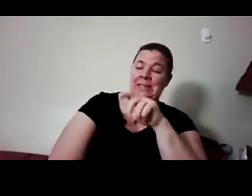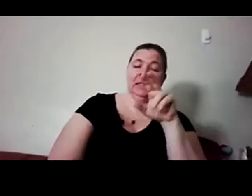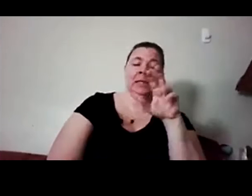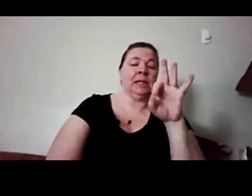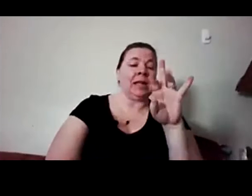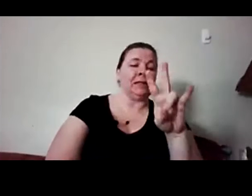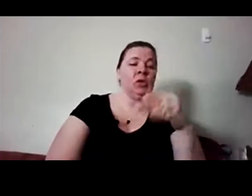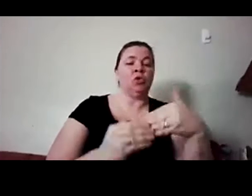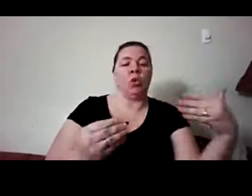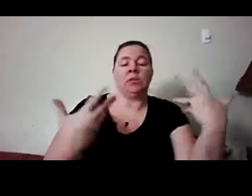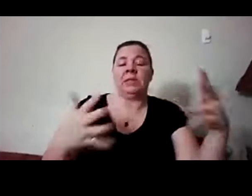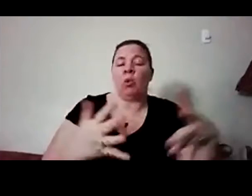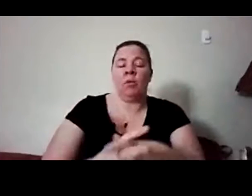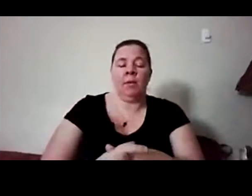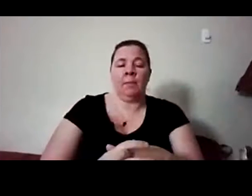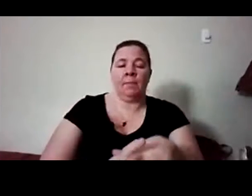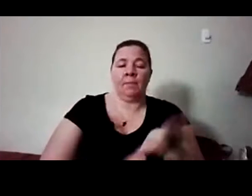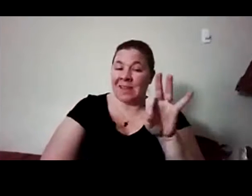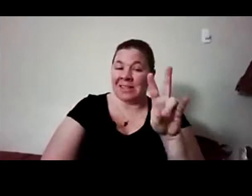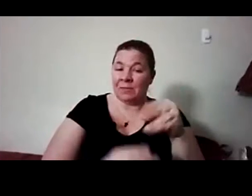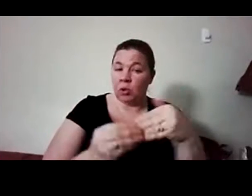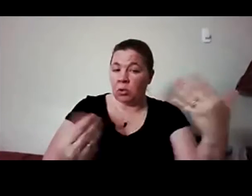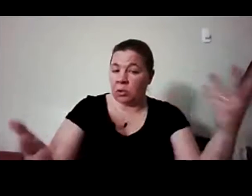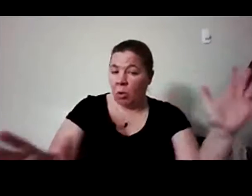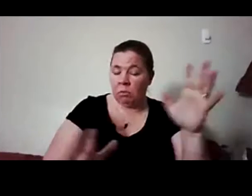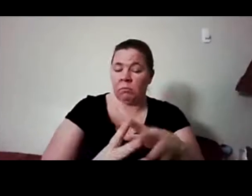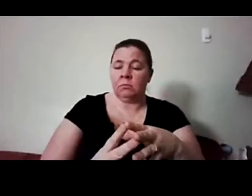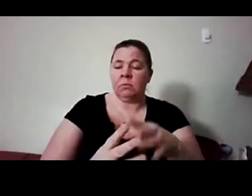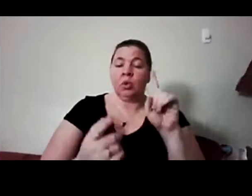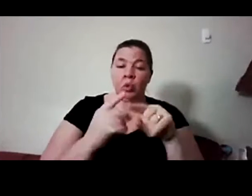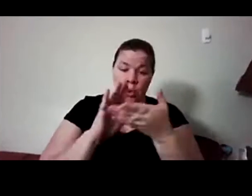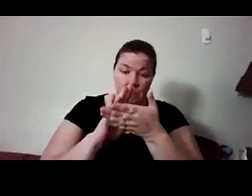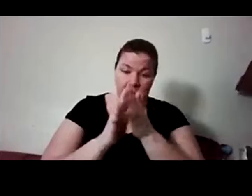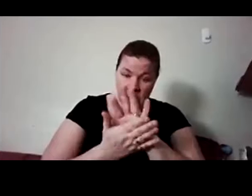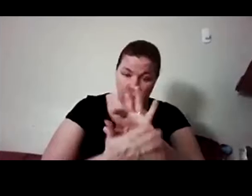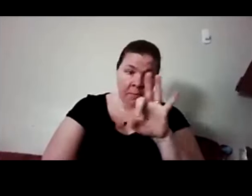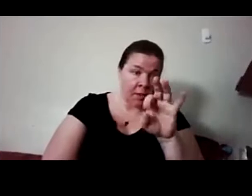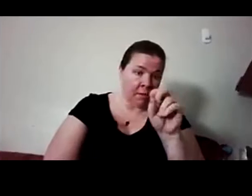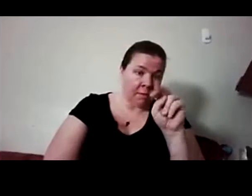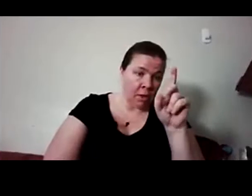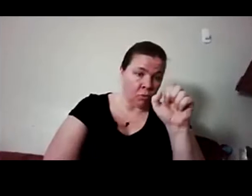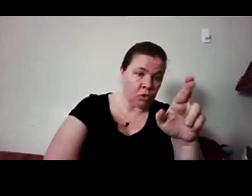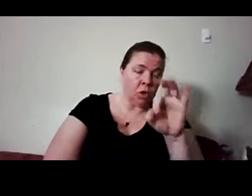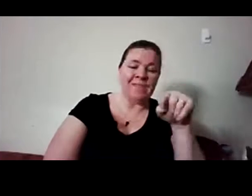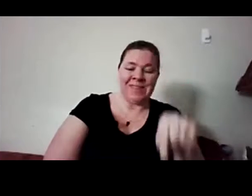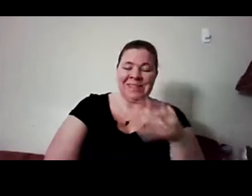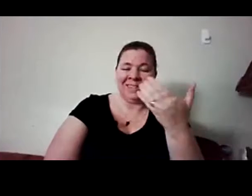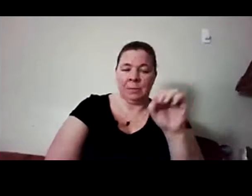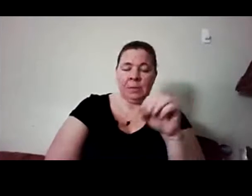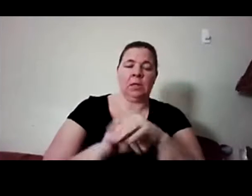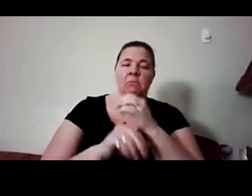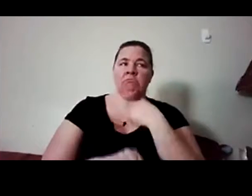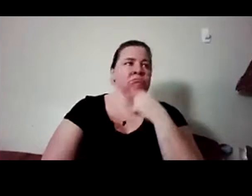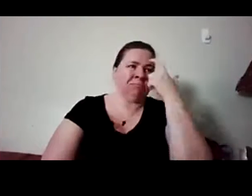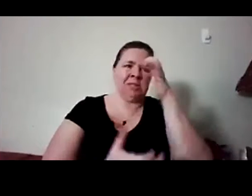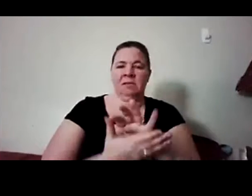$97 to become a founder of this company. And I did not believe him. I said to him, you must be